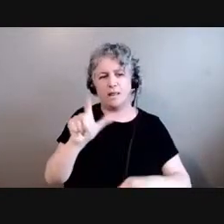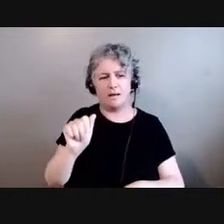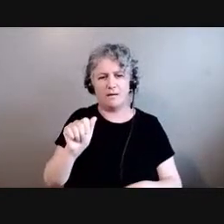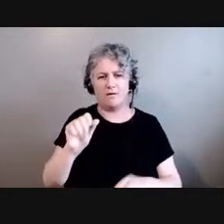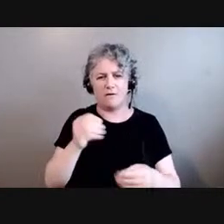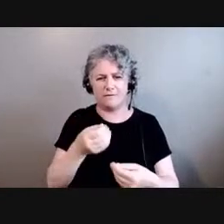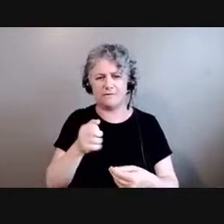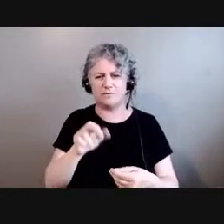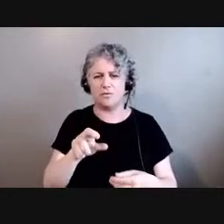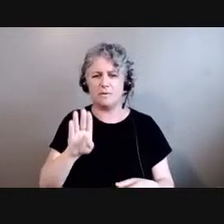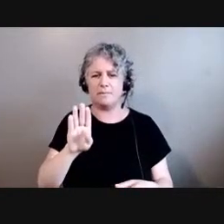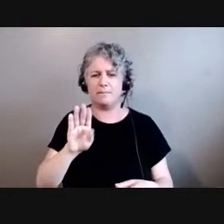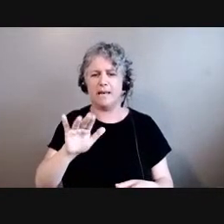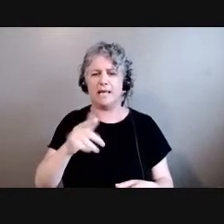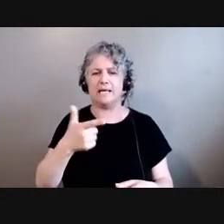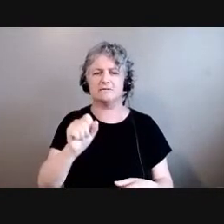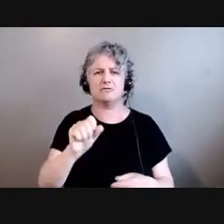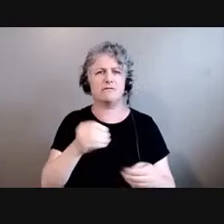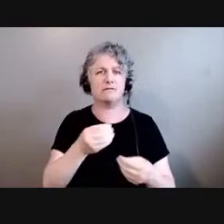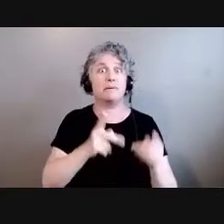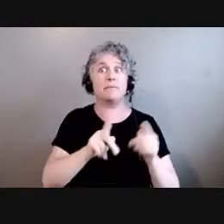office for people to pick up.